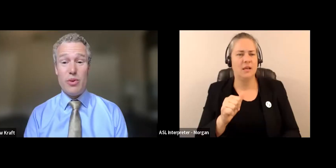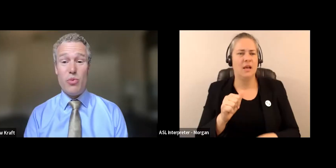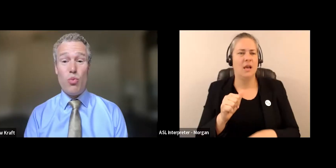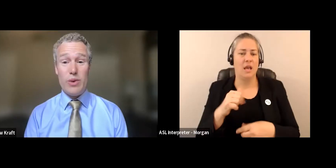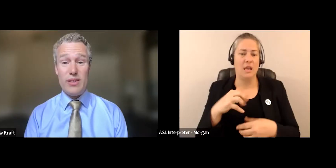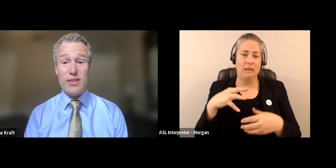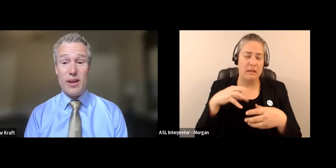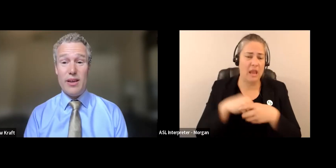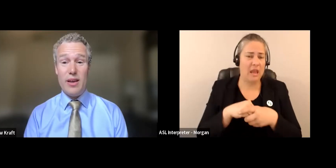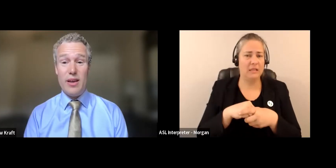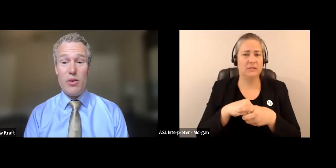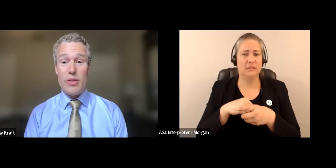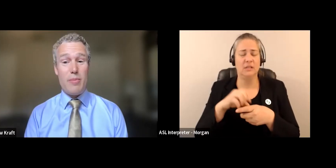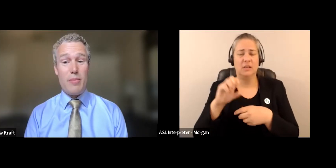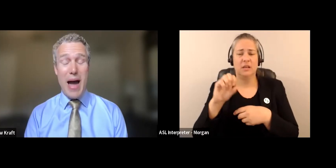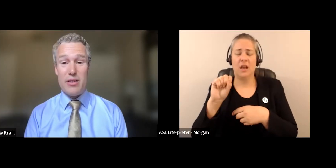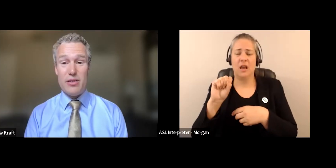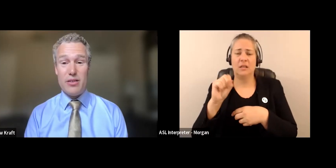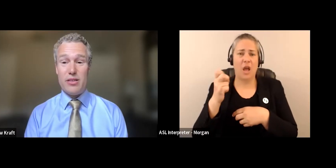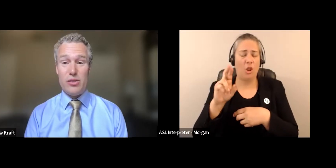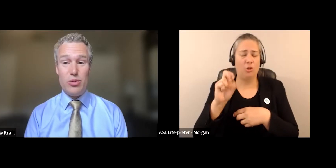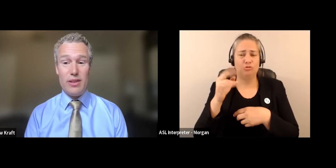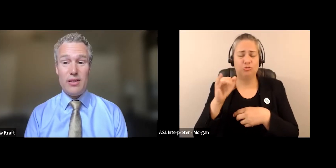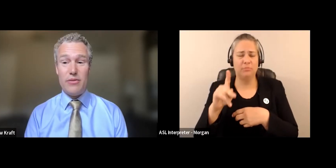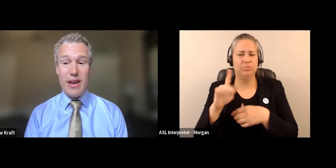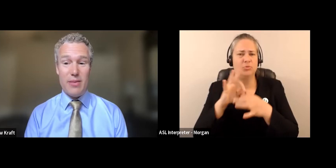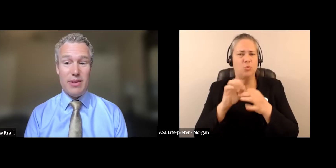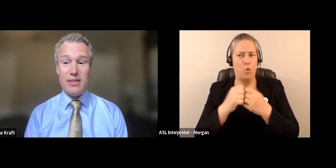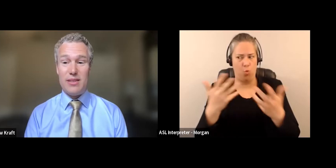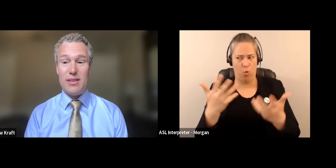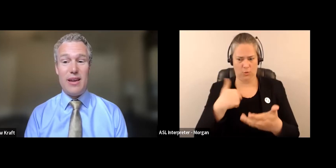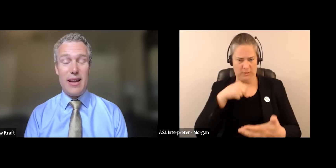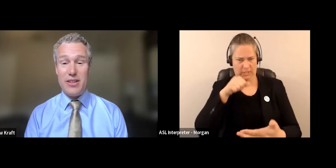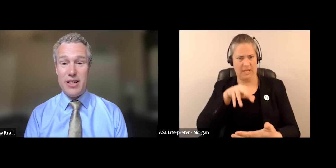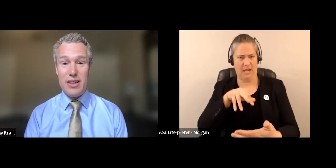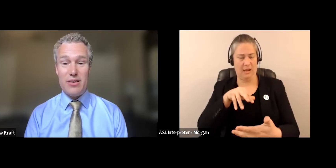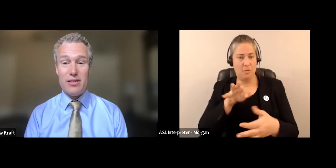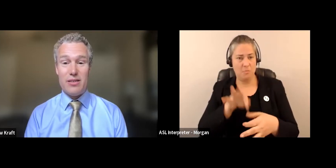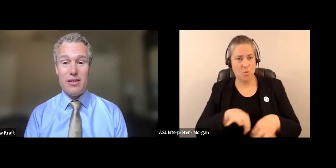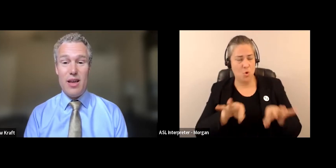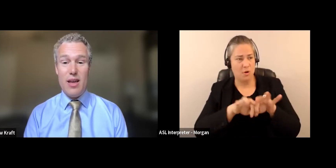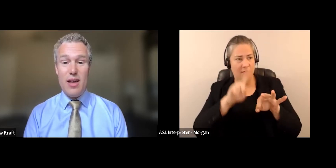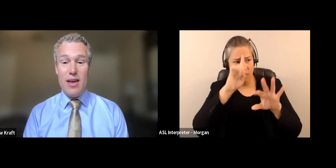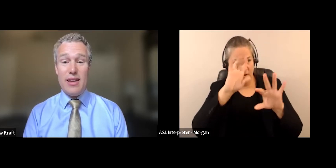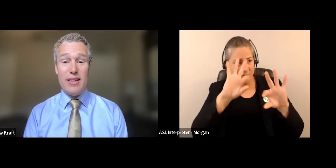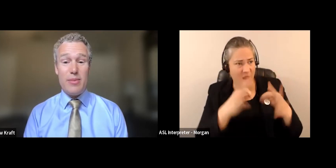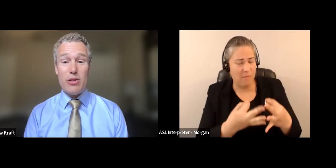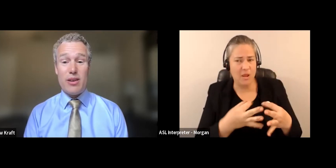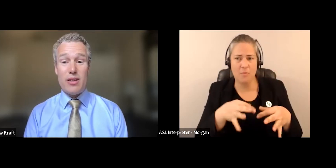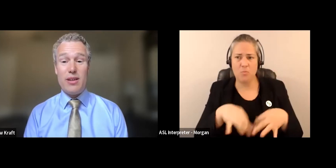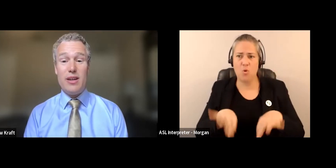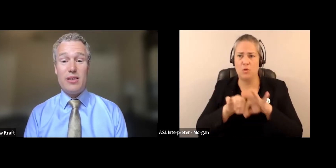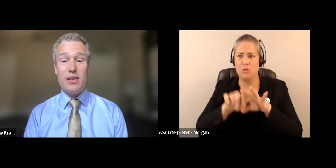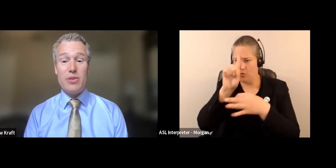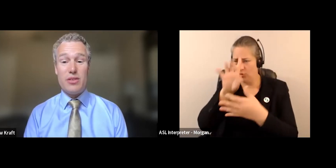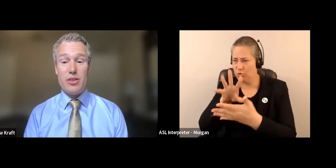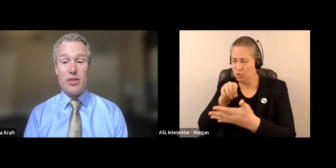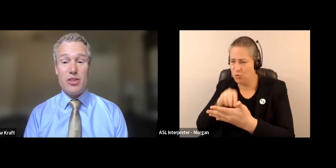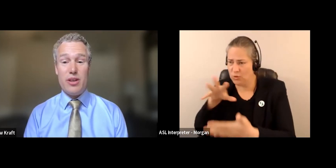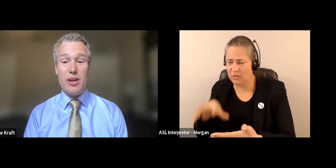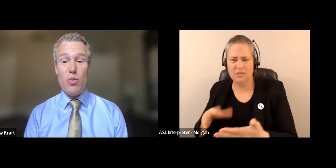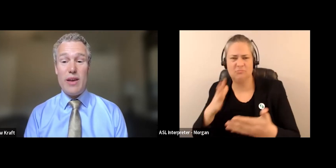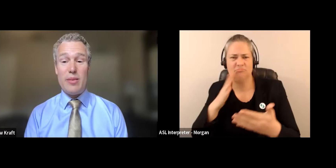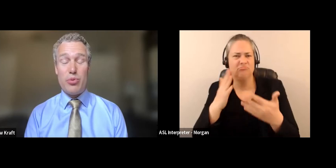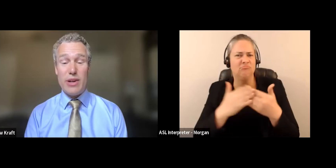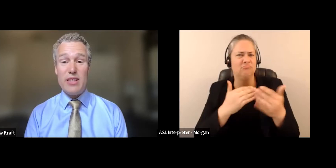starts with what we study, whether it matters to students, families, and educators. It is about conducting